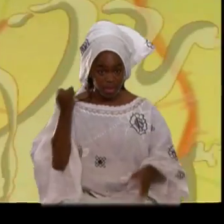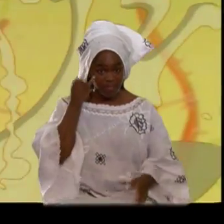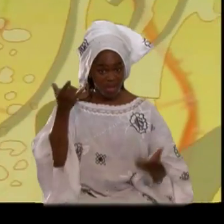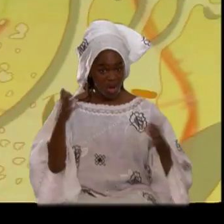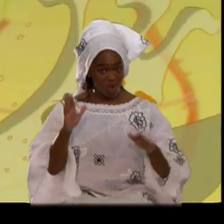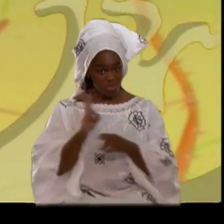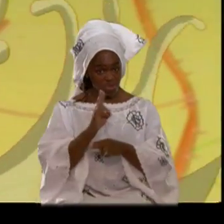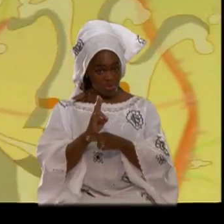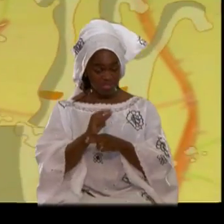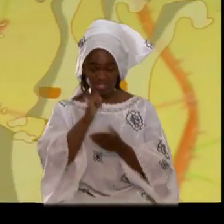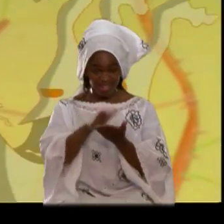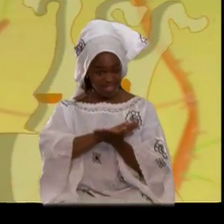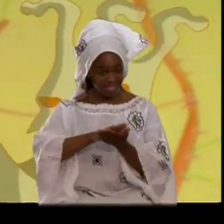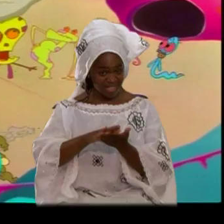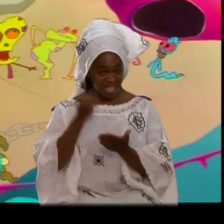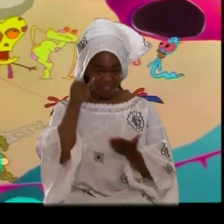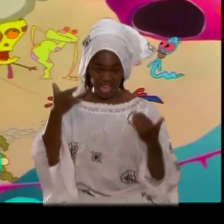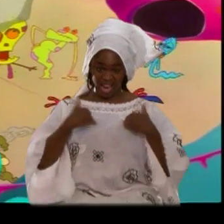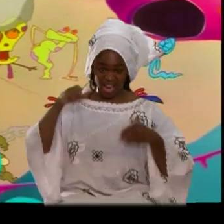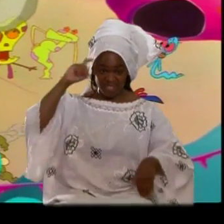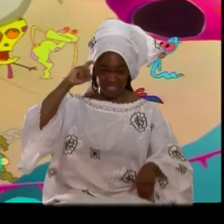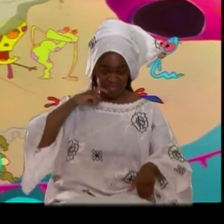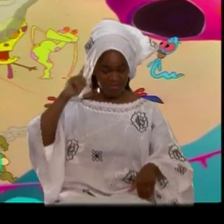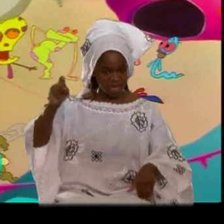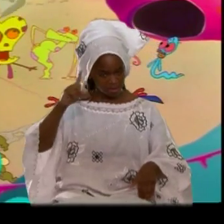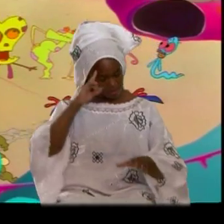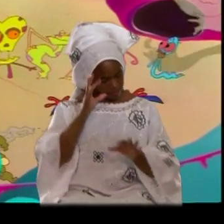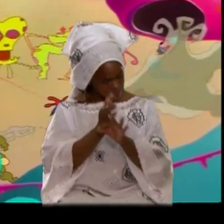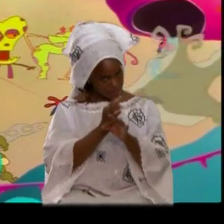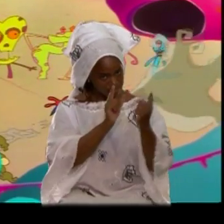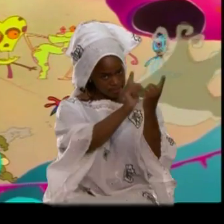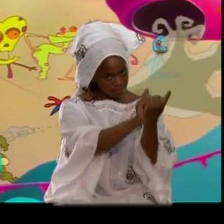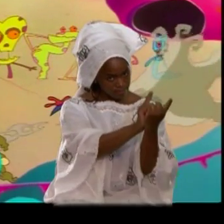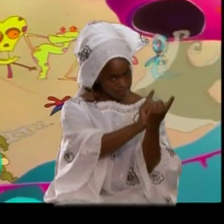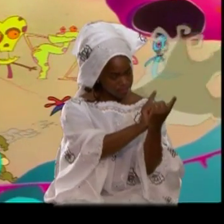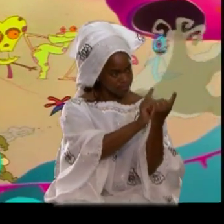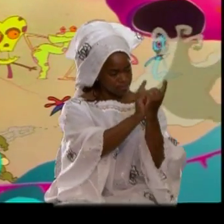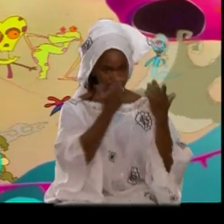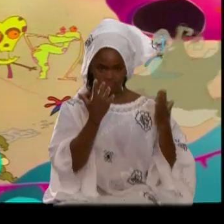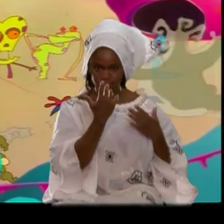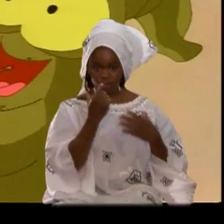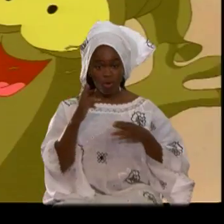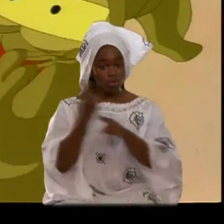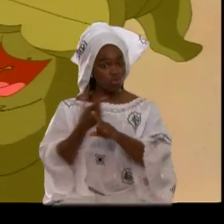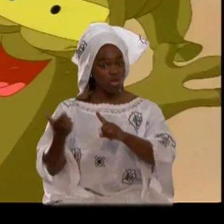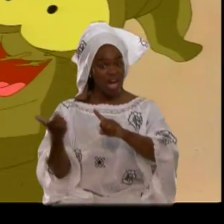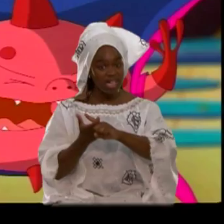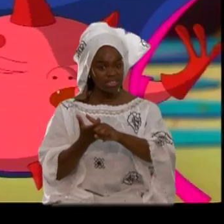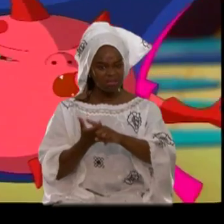No! People of Contaminobo, let no word of what was said today about prevention leave the